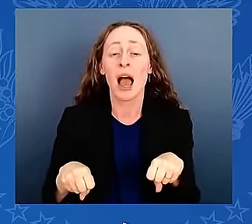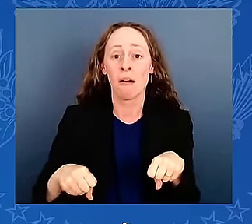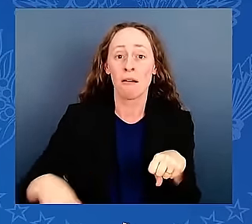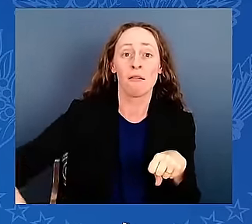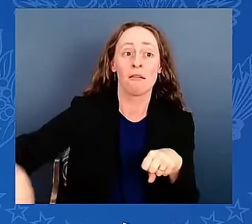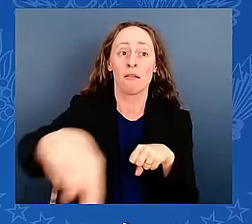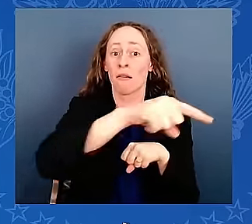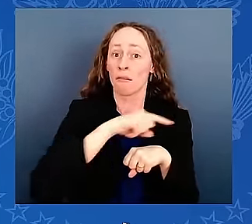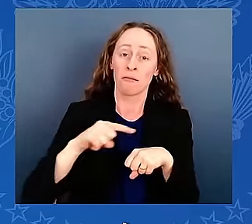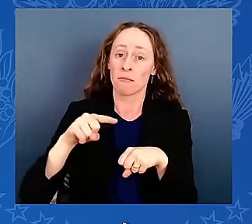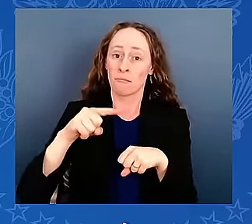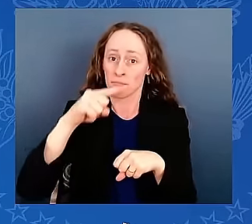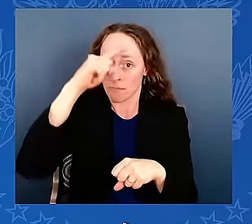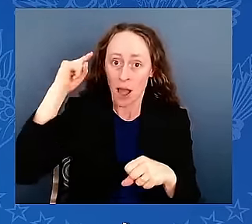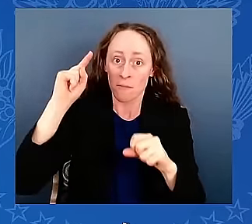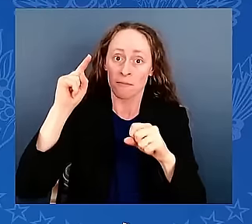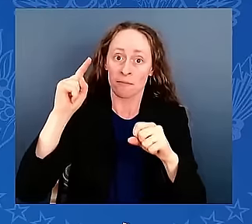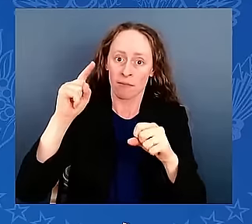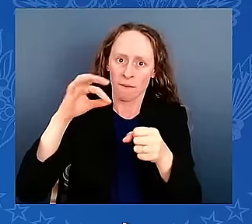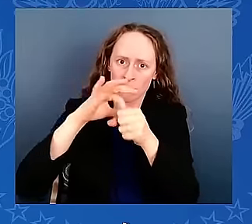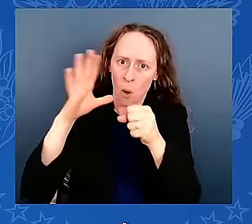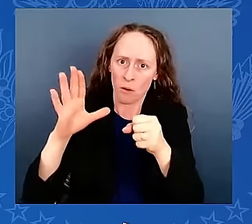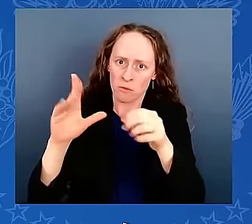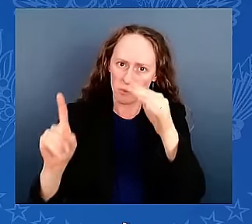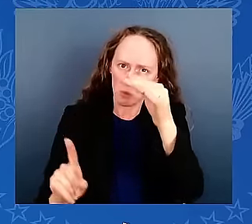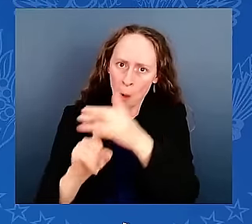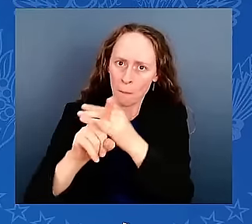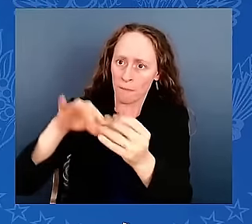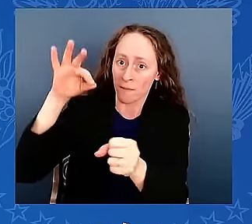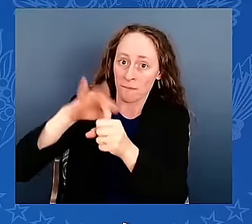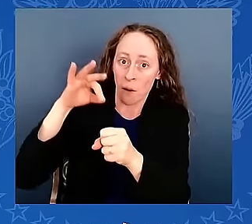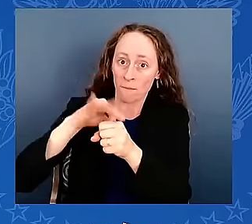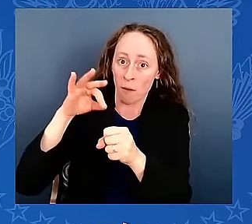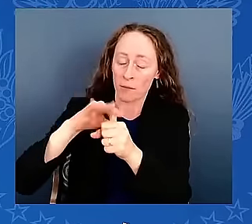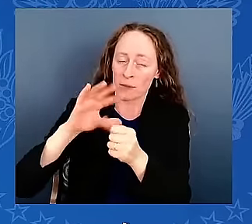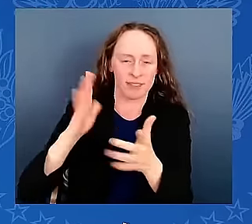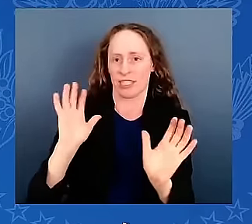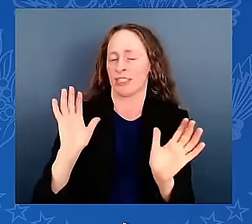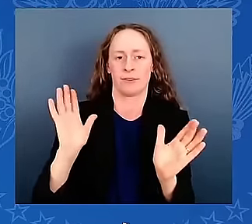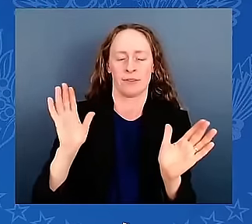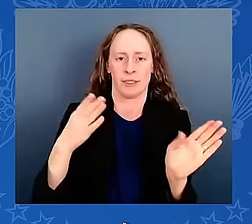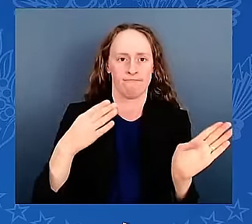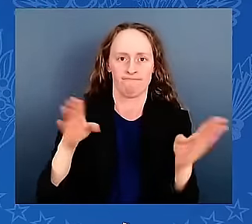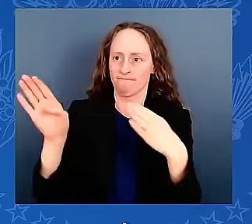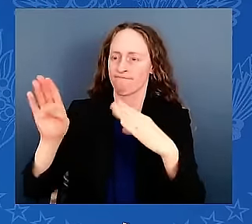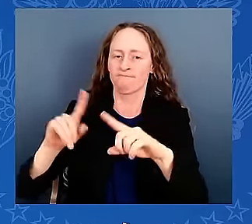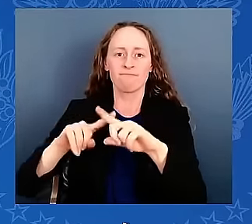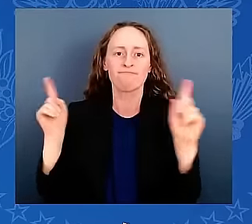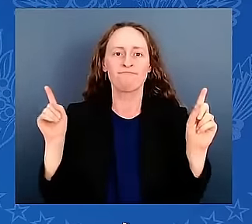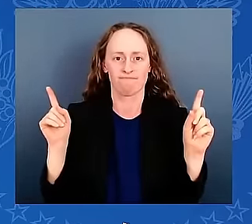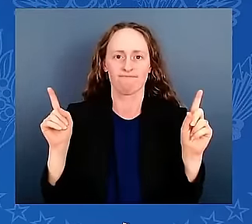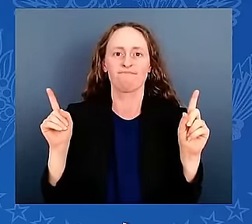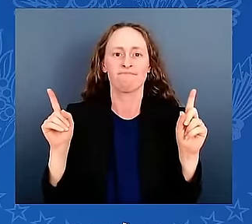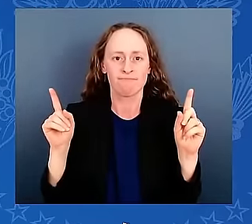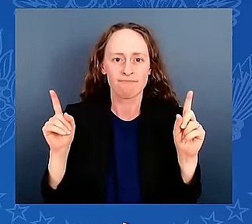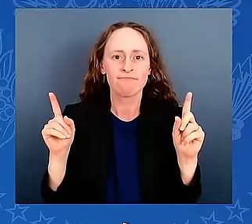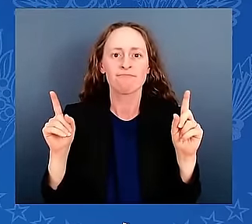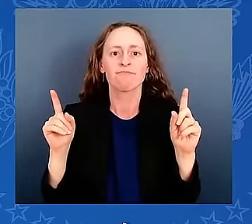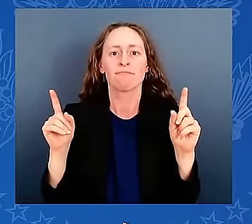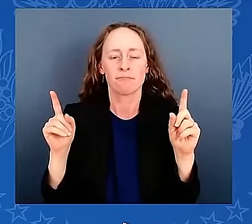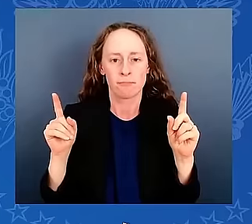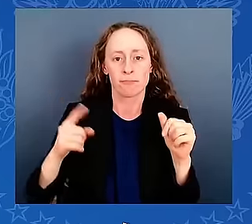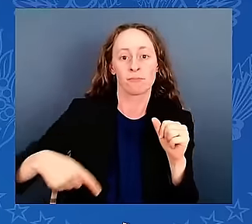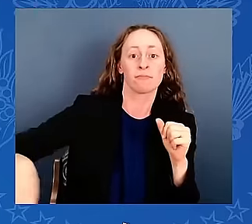And determine our destiny, we did, casting deciding ballots in the national, local, and